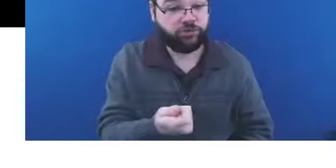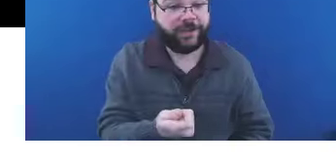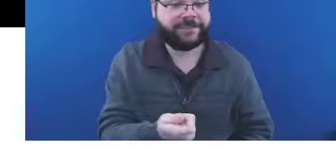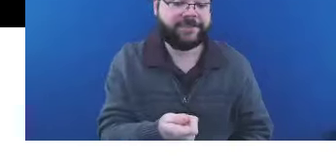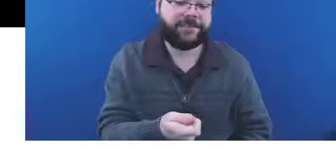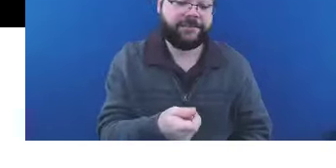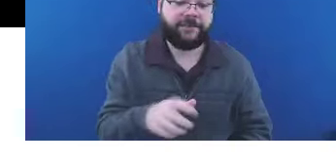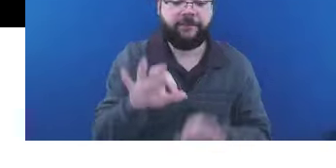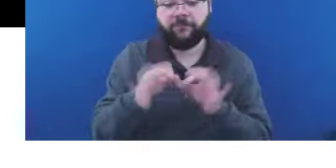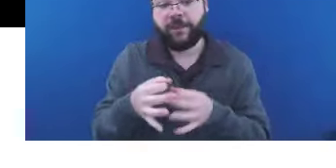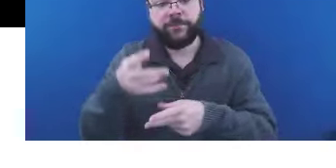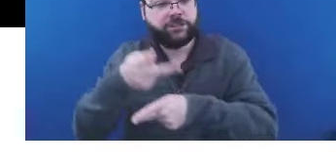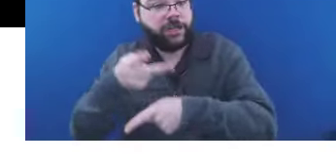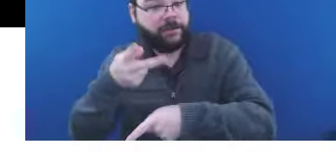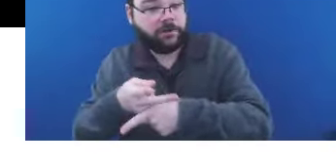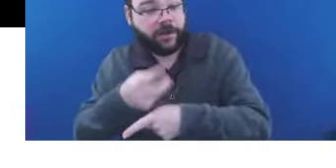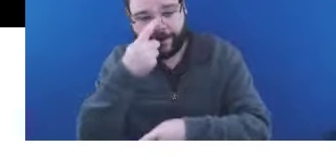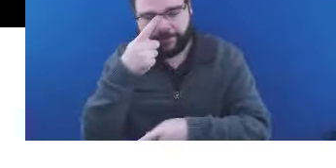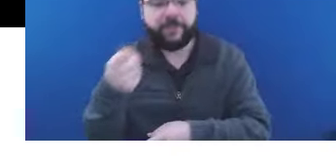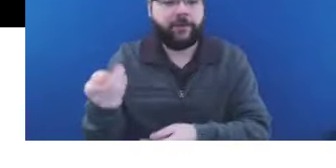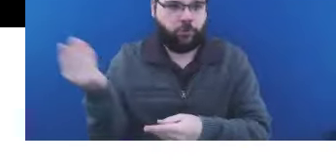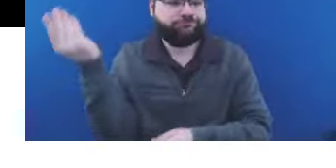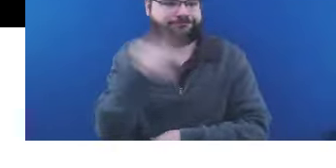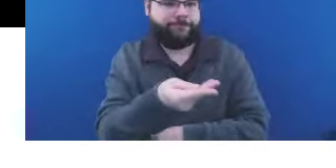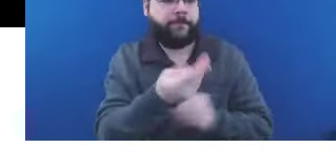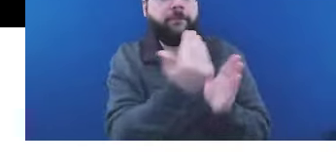family childcare, they receive a list.